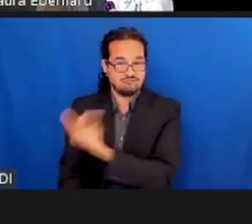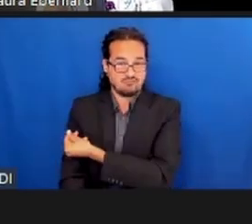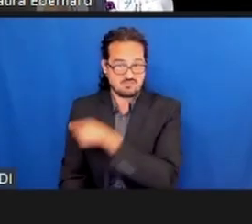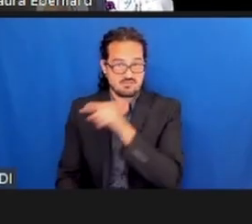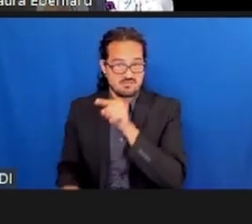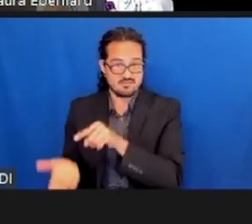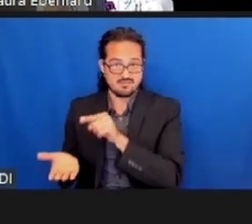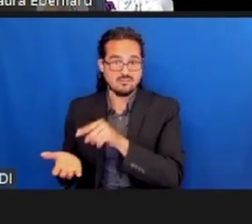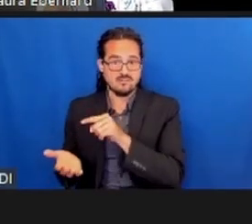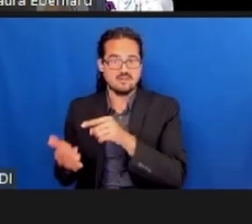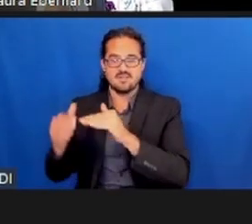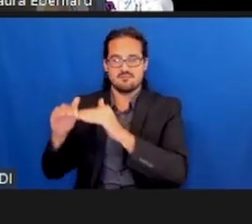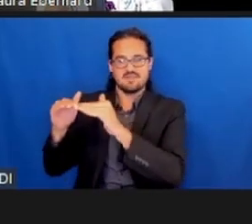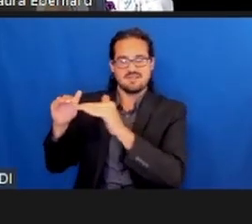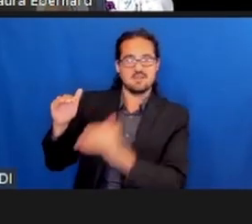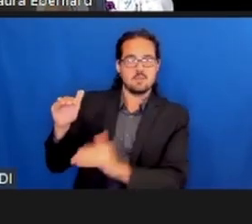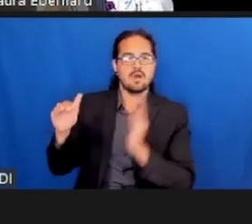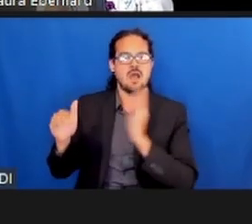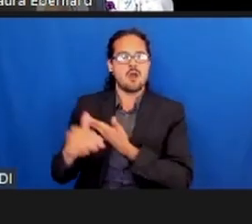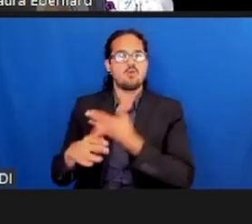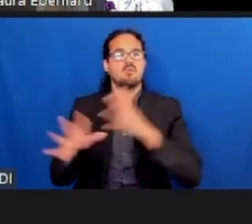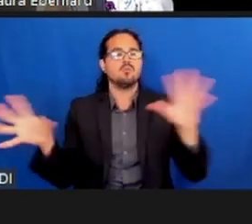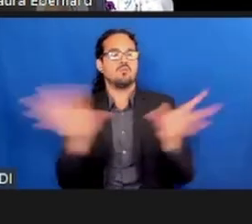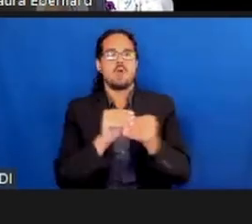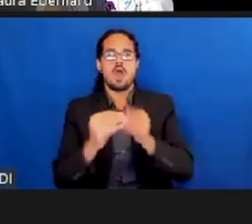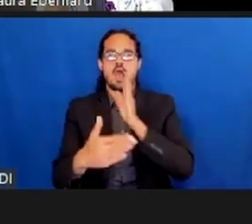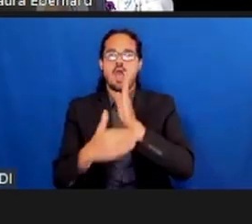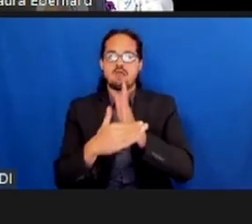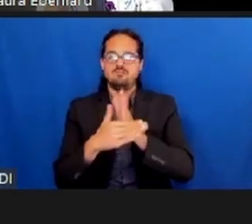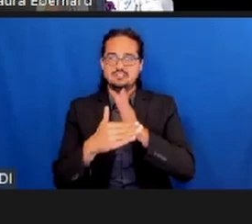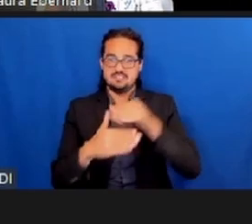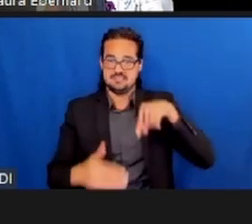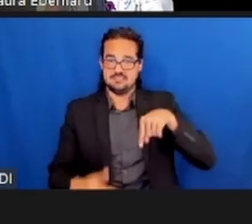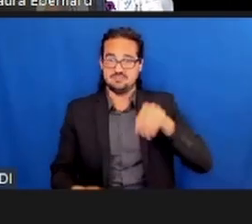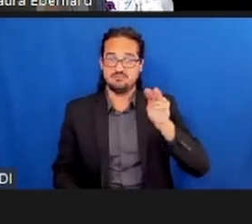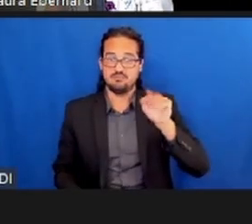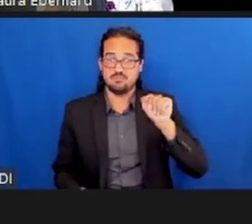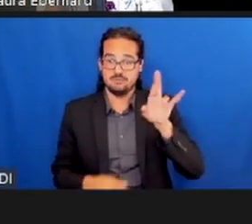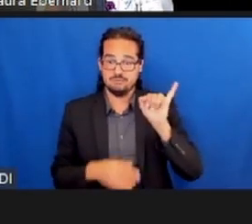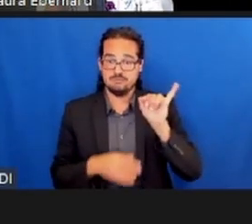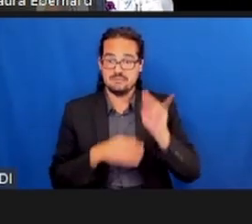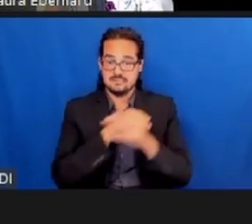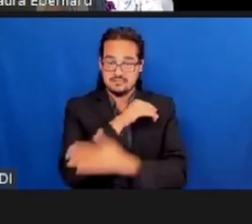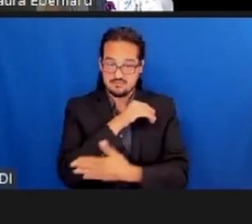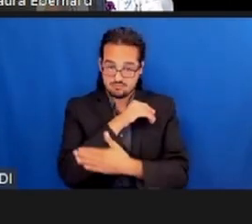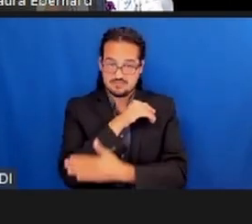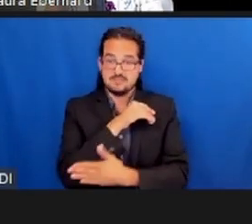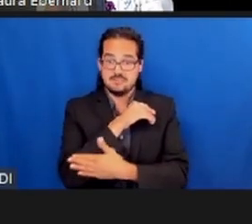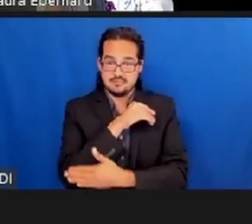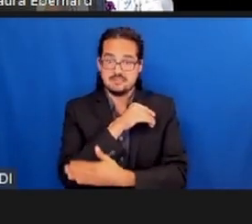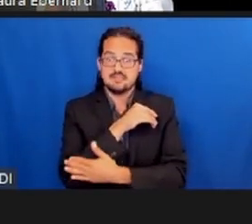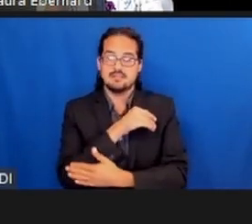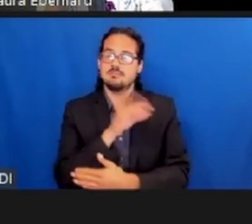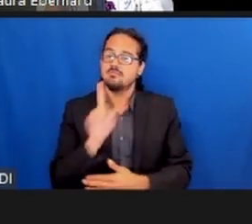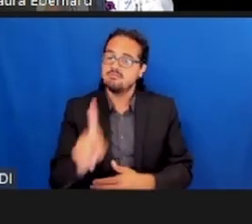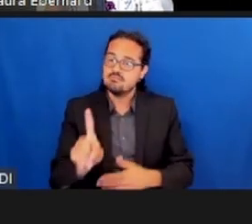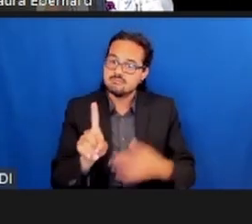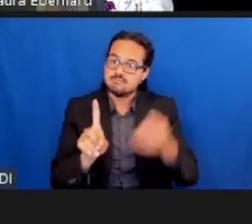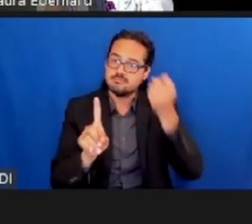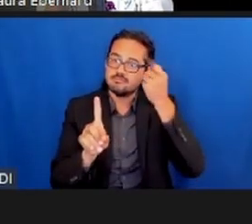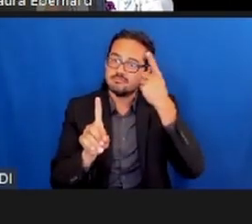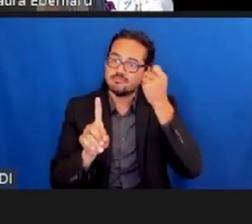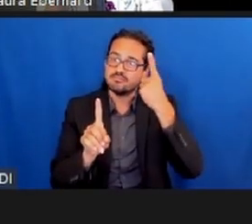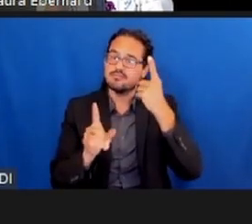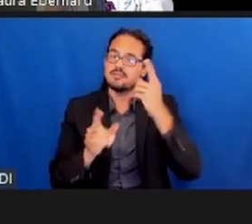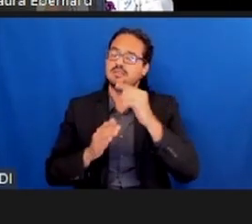higher than state vaccination rates for all groups outside of Marin. And that's an important strategic priority for us